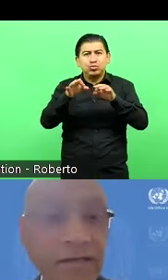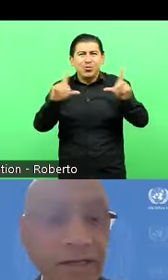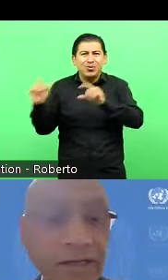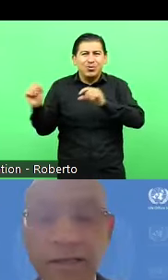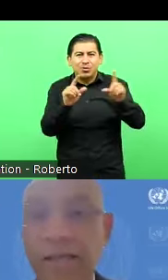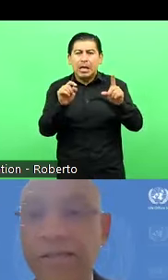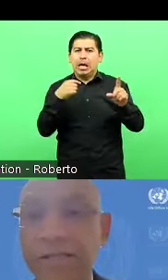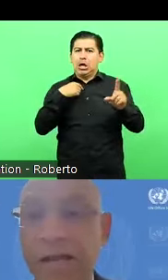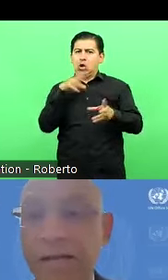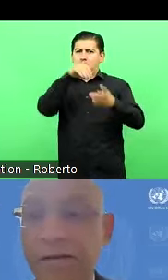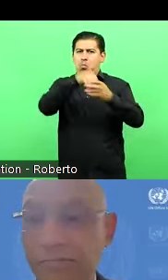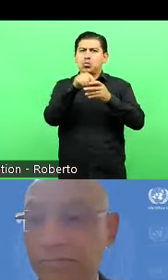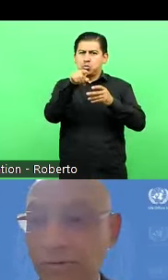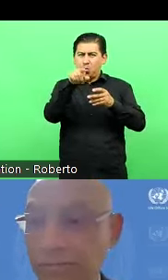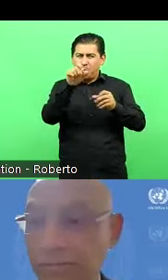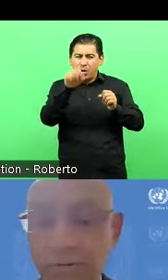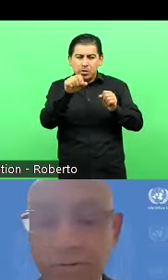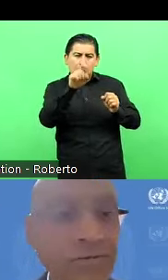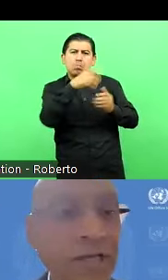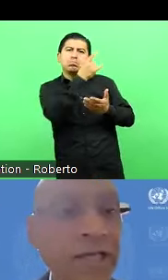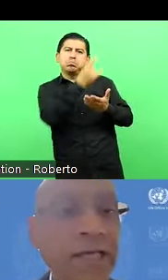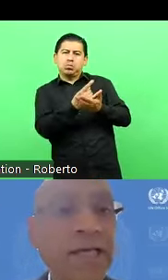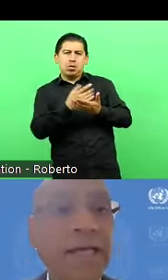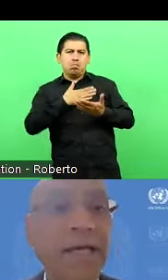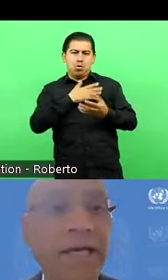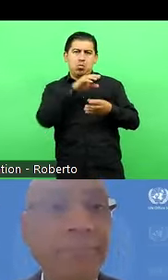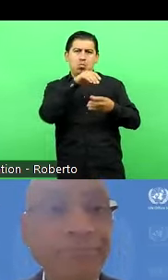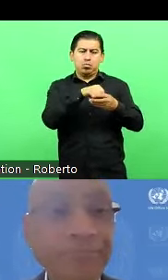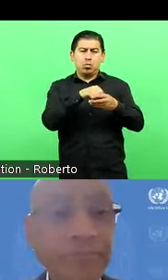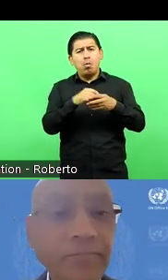again in the chat and before the close today.